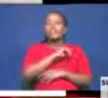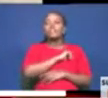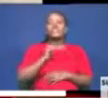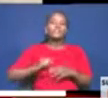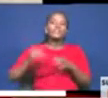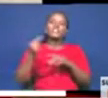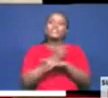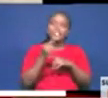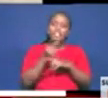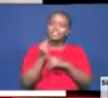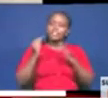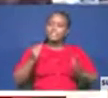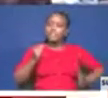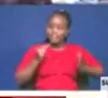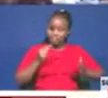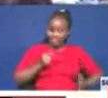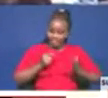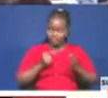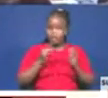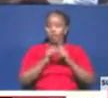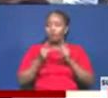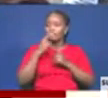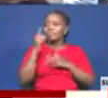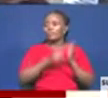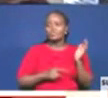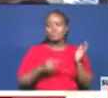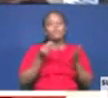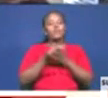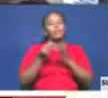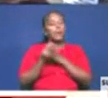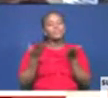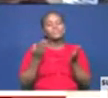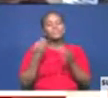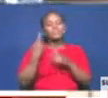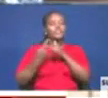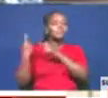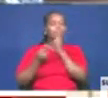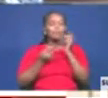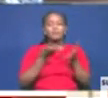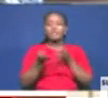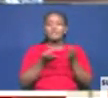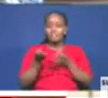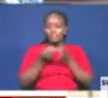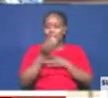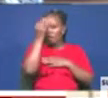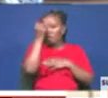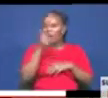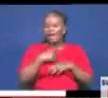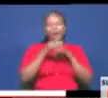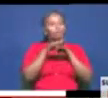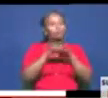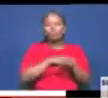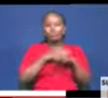stakeholders in the devolution sector claimed cash crunch experienced by businesses is one of the major reasons for the slow uptake of